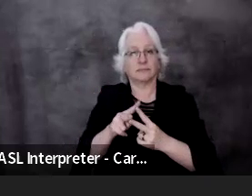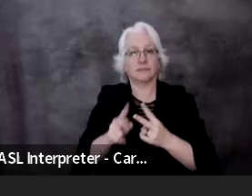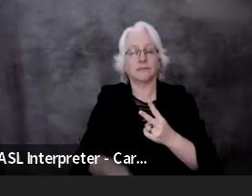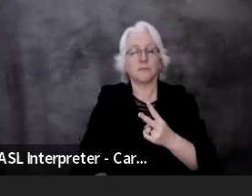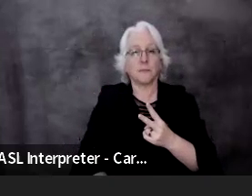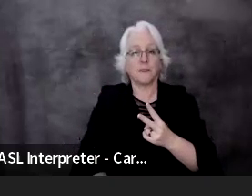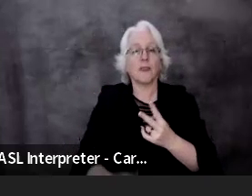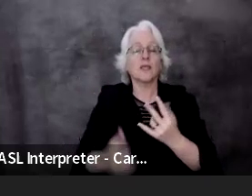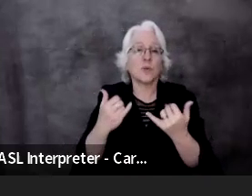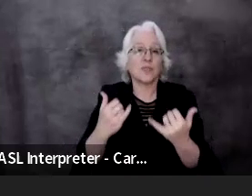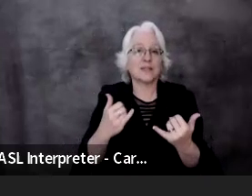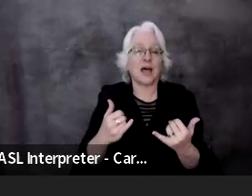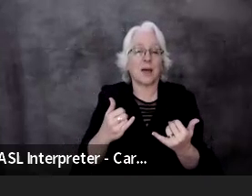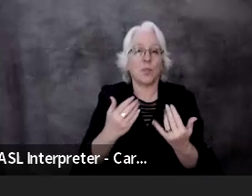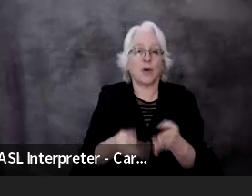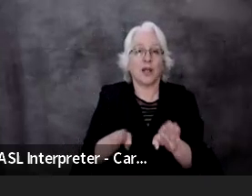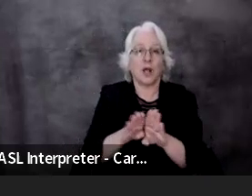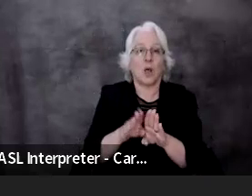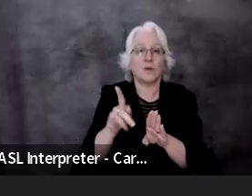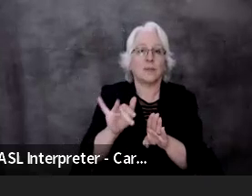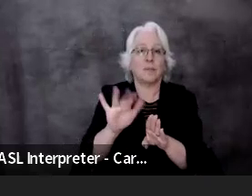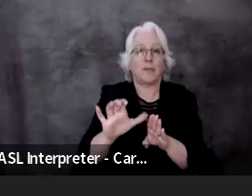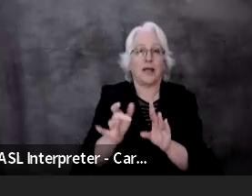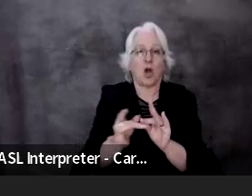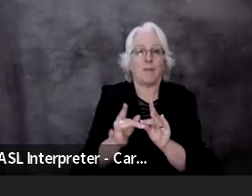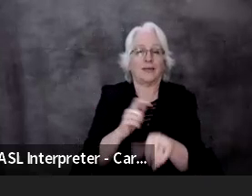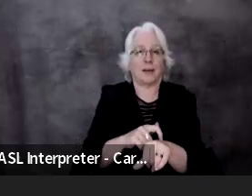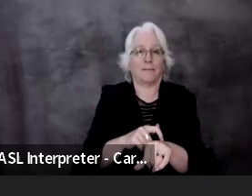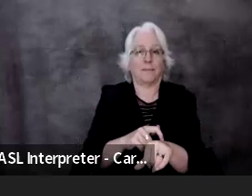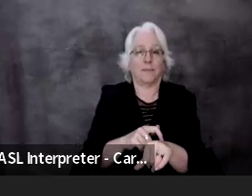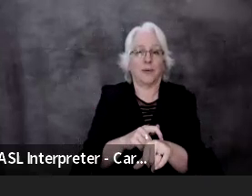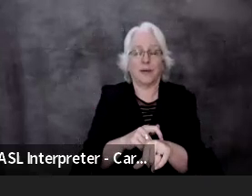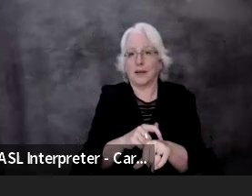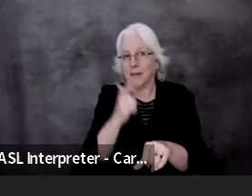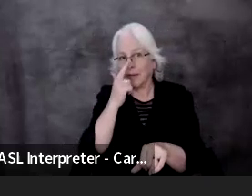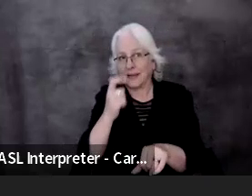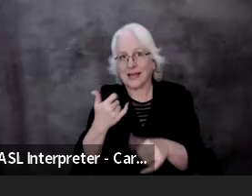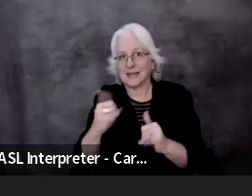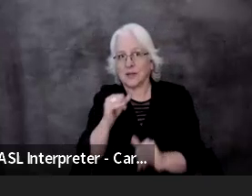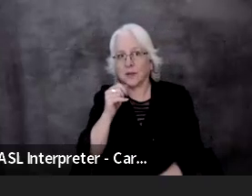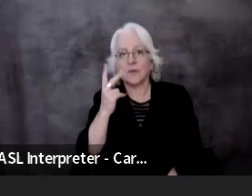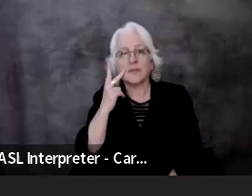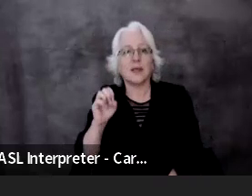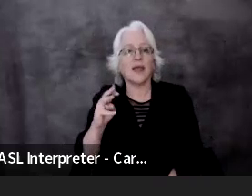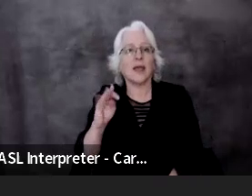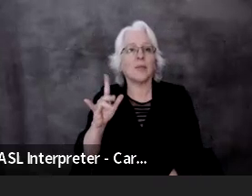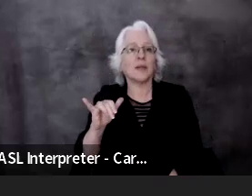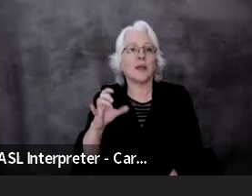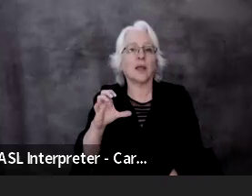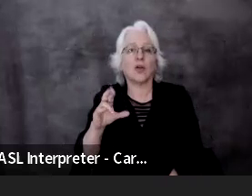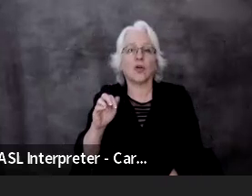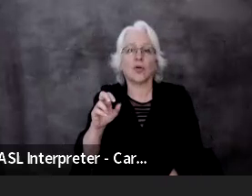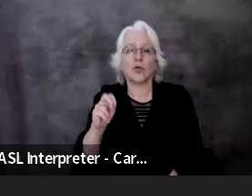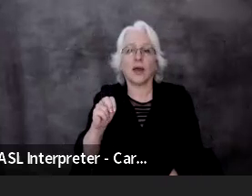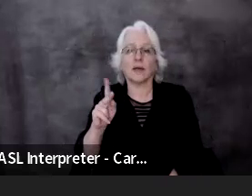But at this time, we will close the public comments as I am not seeing Emily Cran King in the meeting